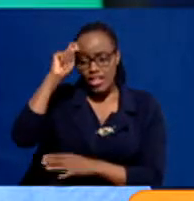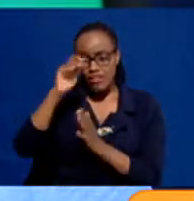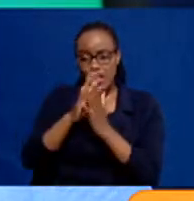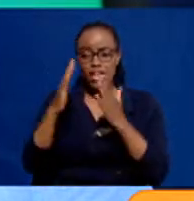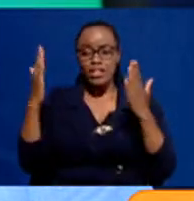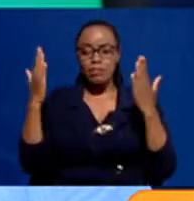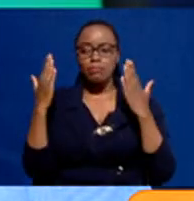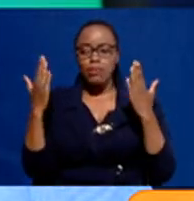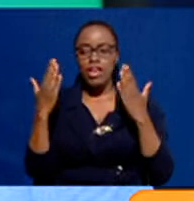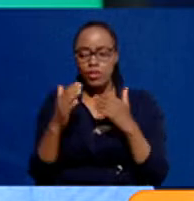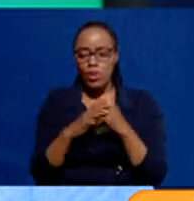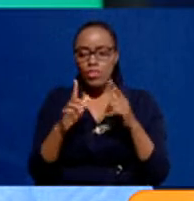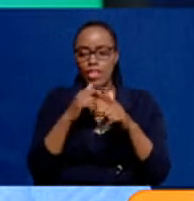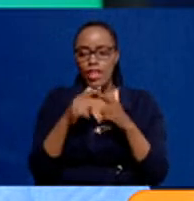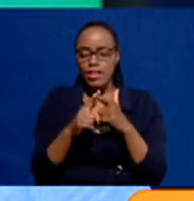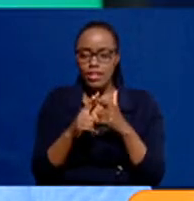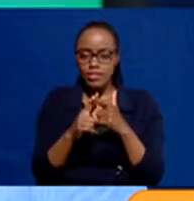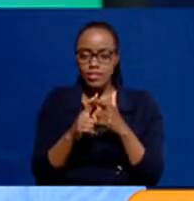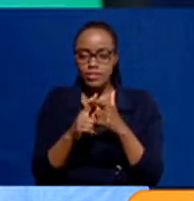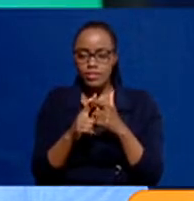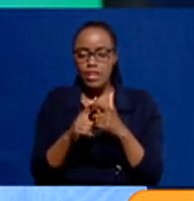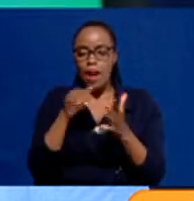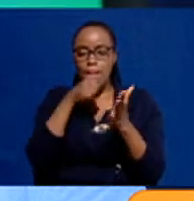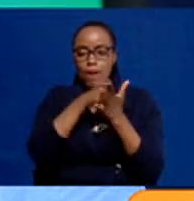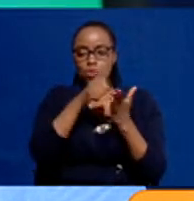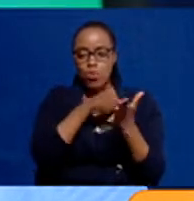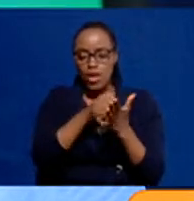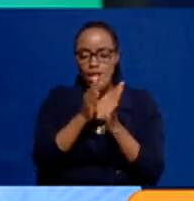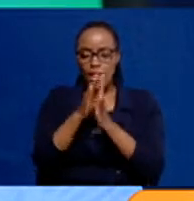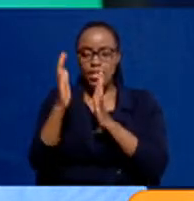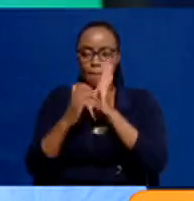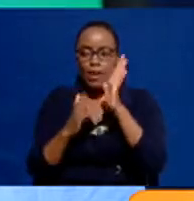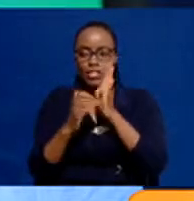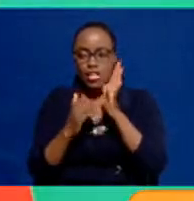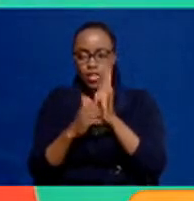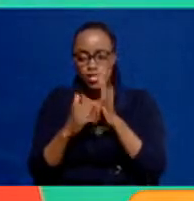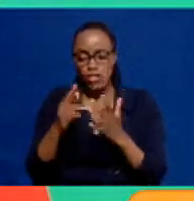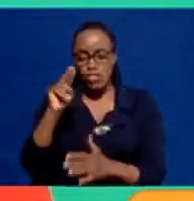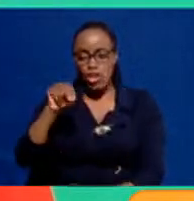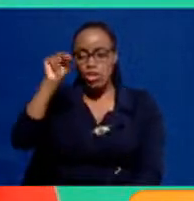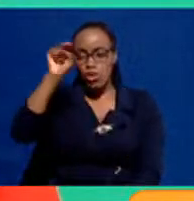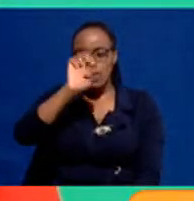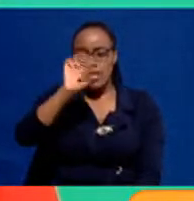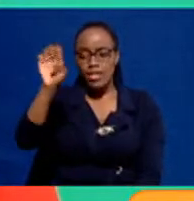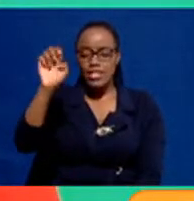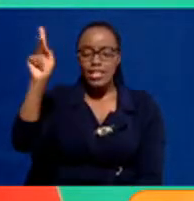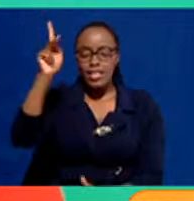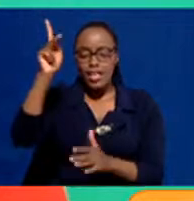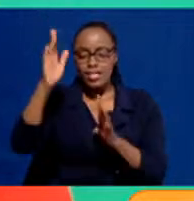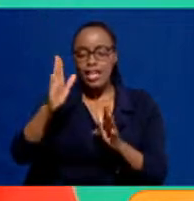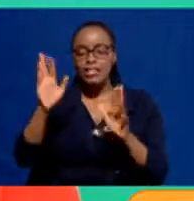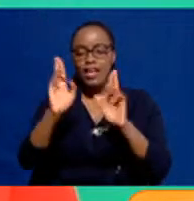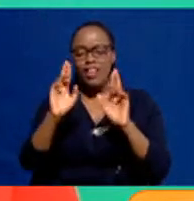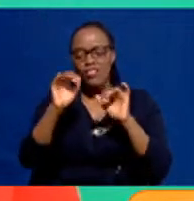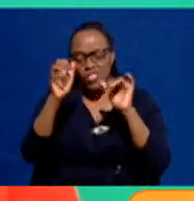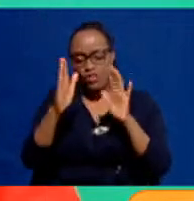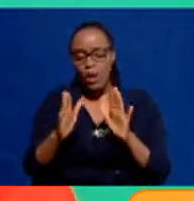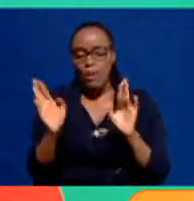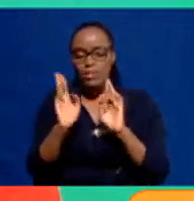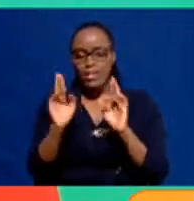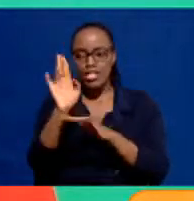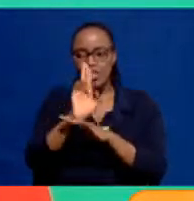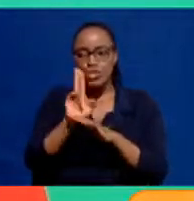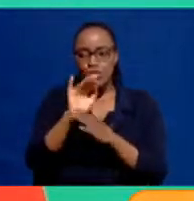Meru, and Makueni and Machakos in Lower Eastern. So farmers are willing to use